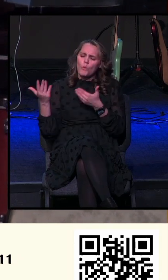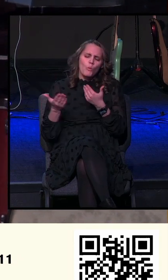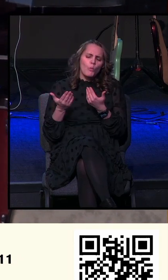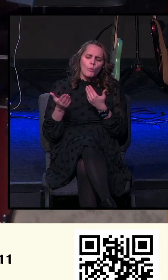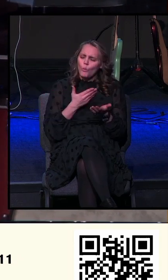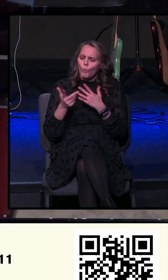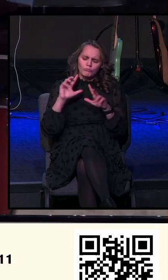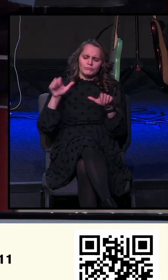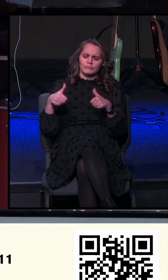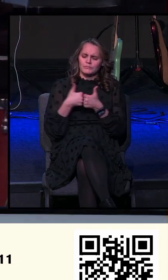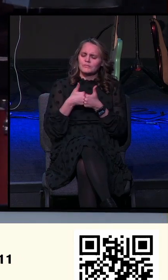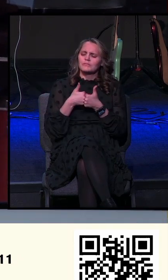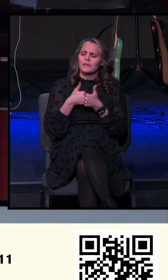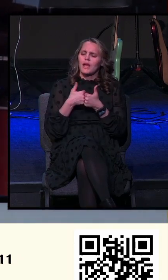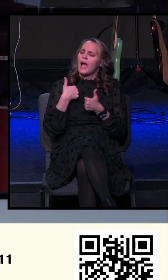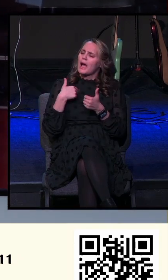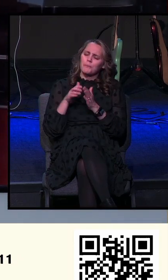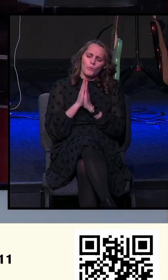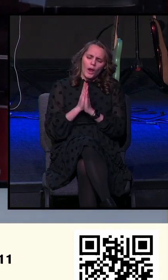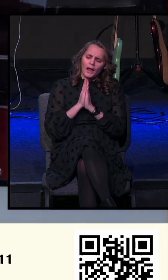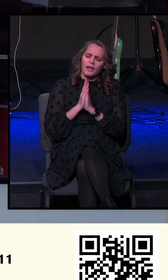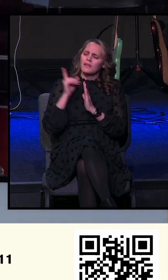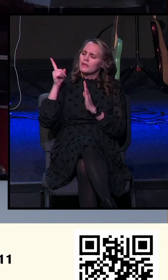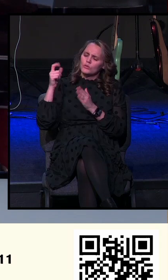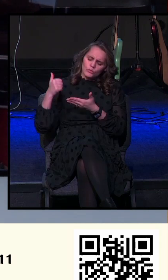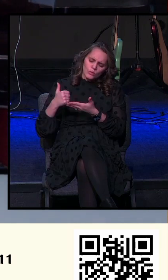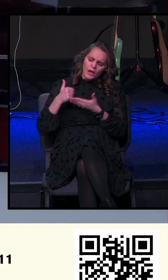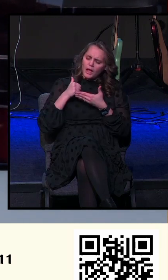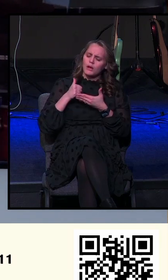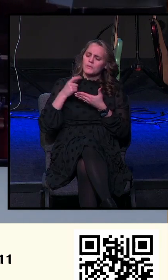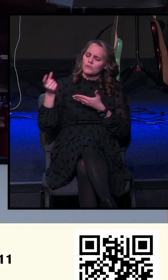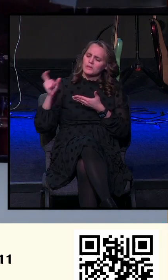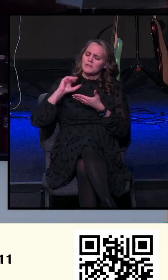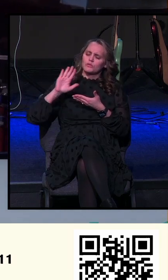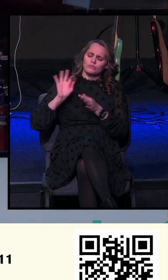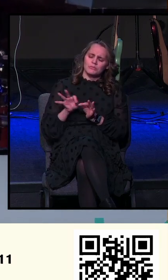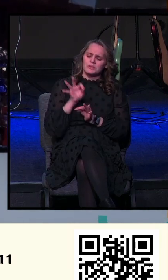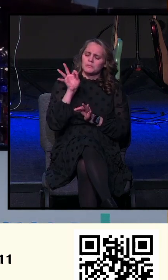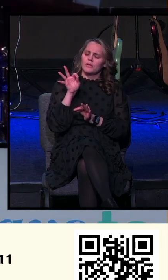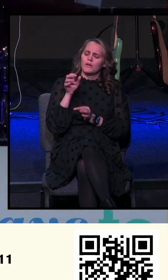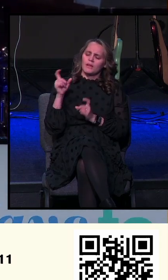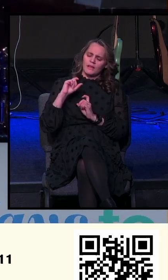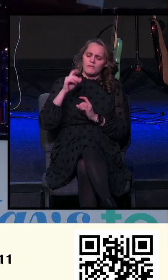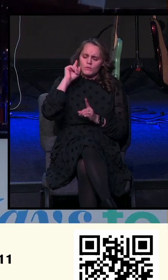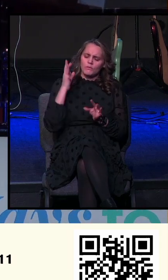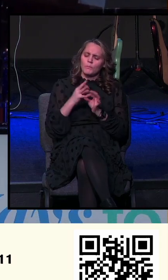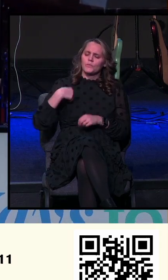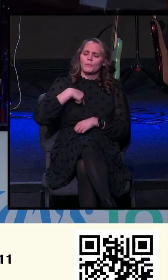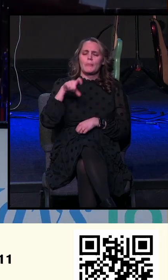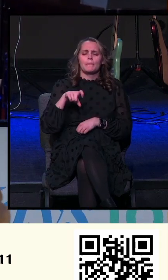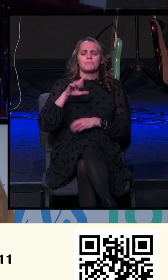our life into your hands. So Father, I pray that you'll pour out your spirit and give us the faith that we need. In Jesus' name I